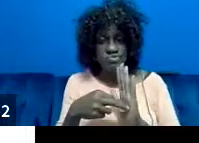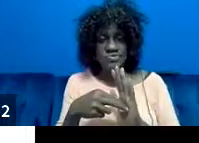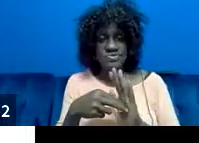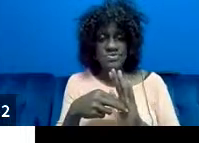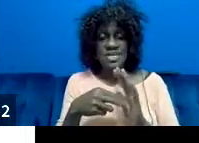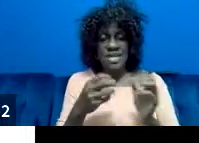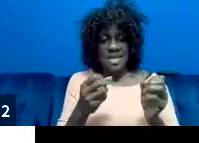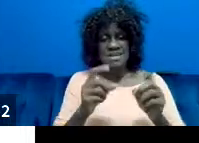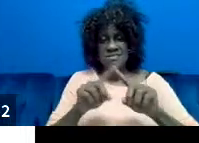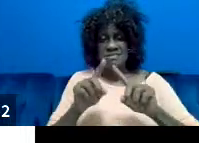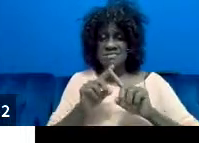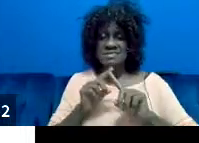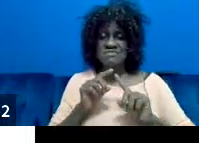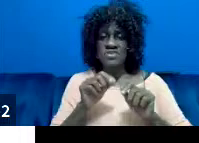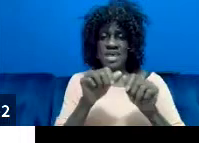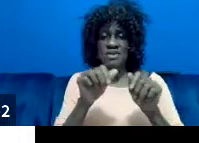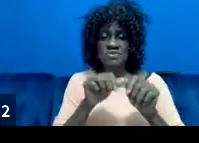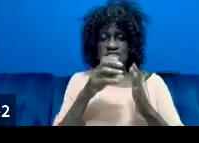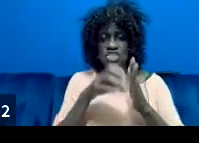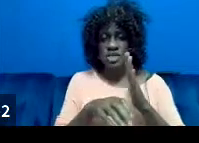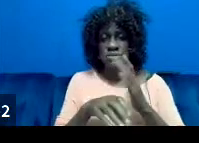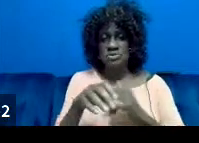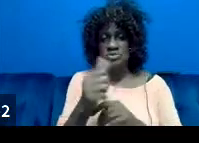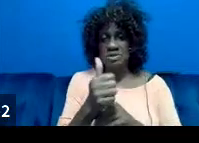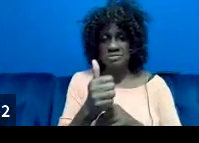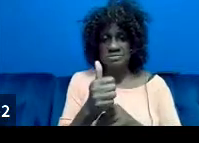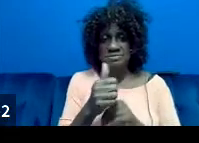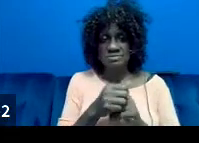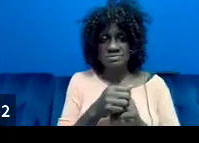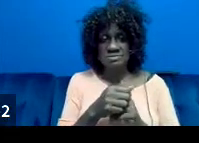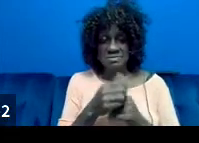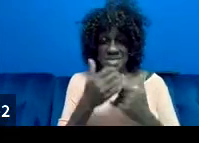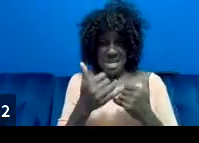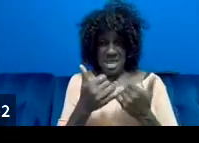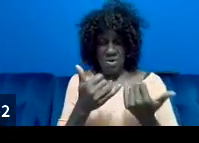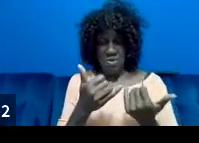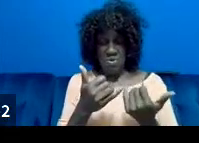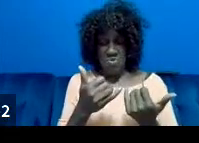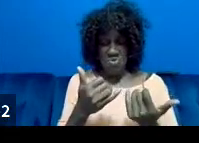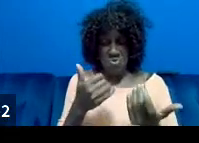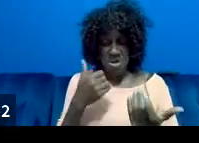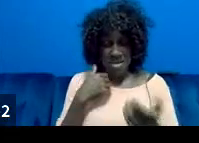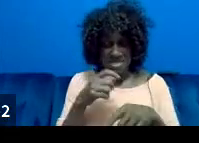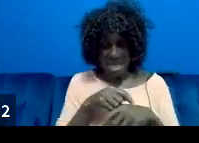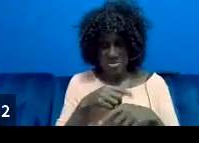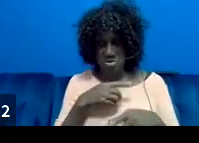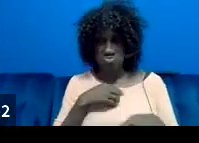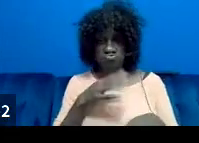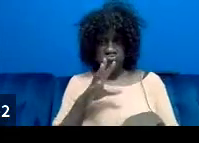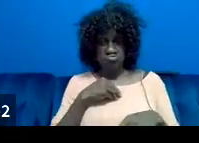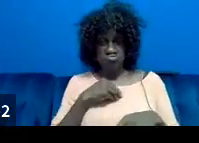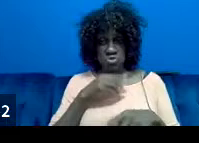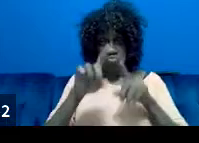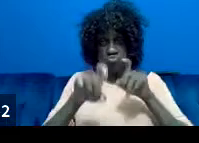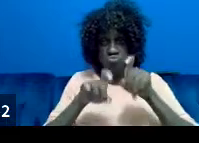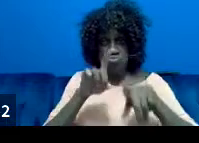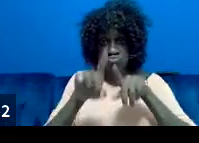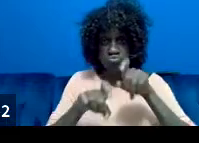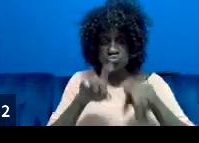a lot of different areas in chapter 10 too. At this time, we got some time to take questions from the audience.